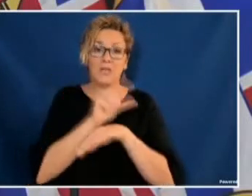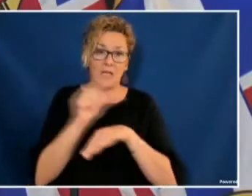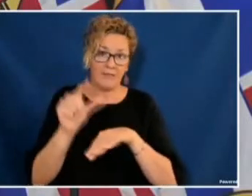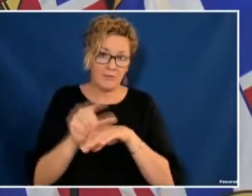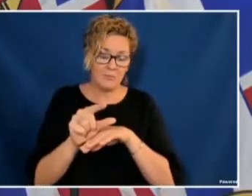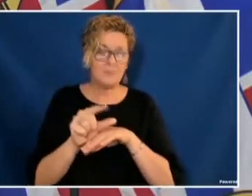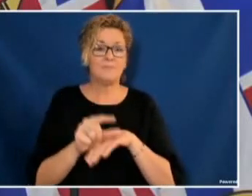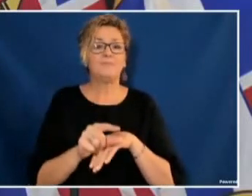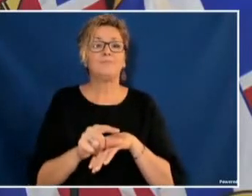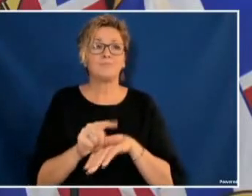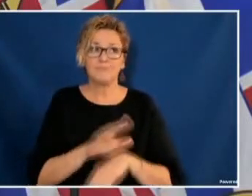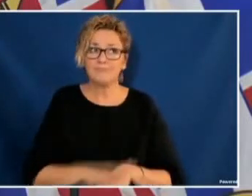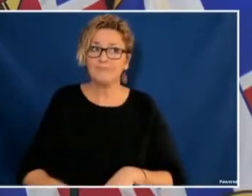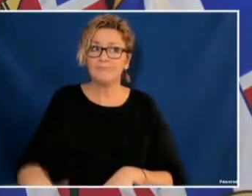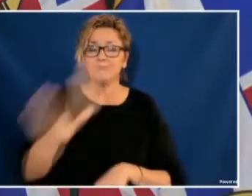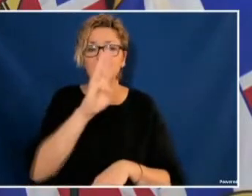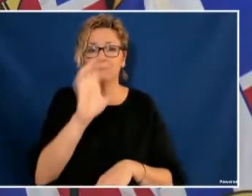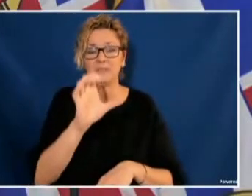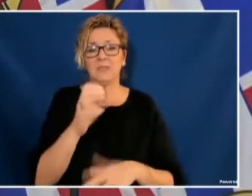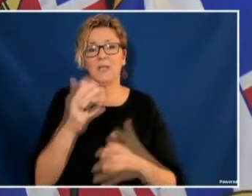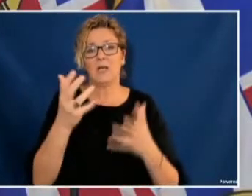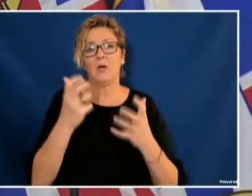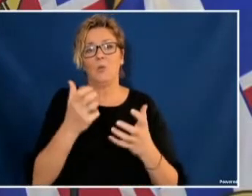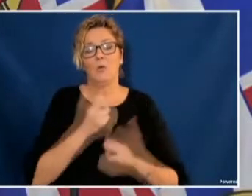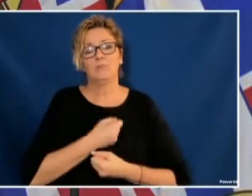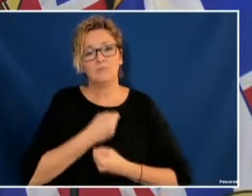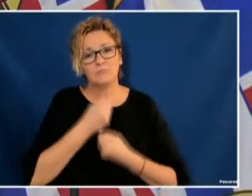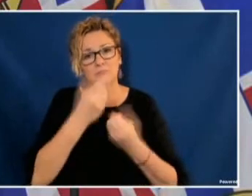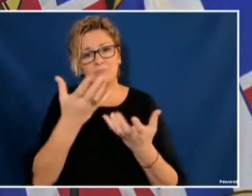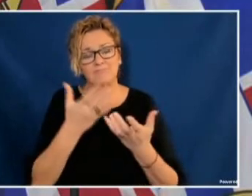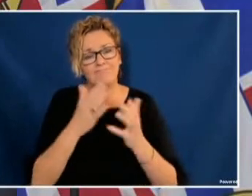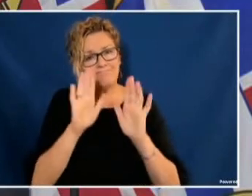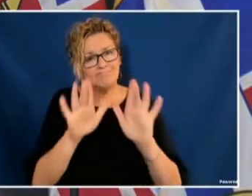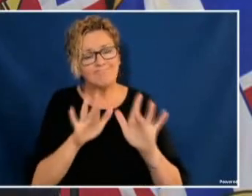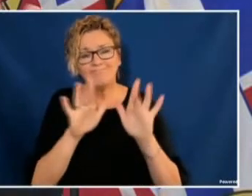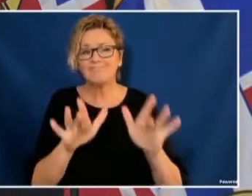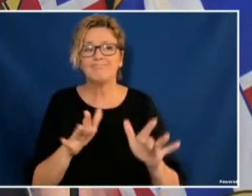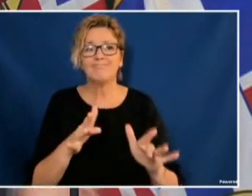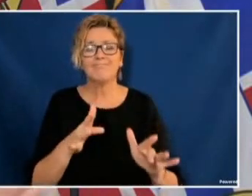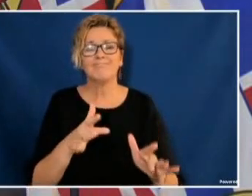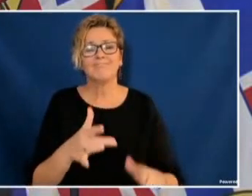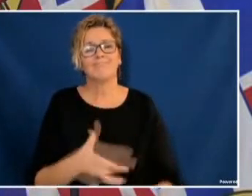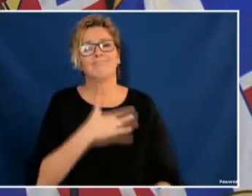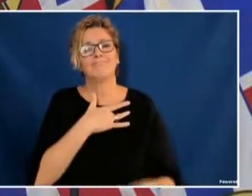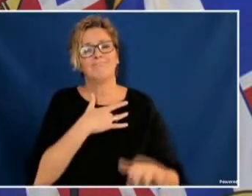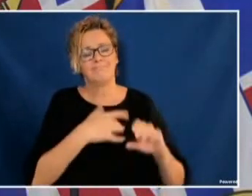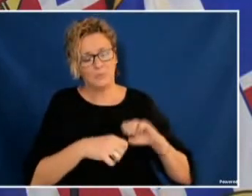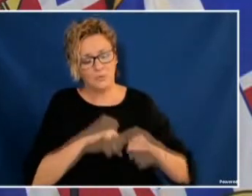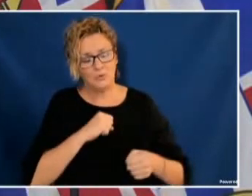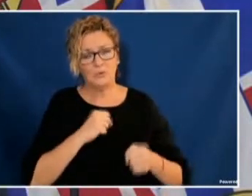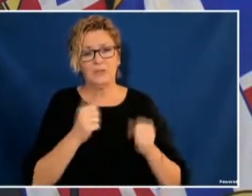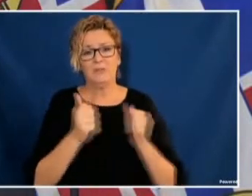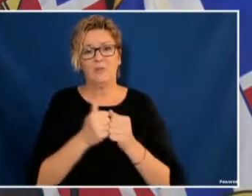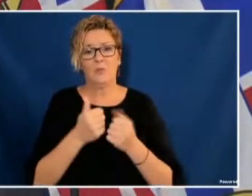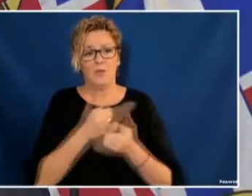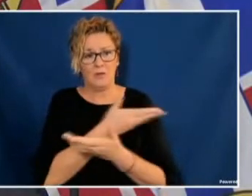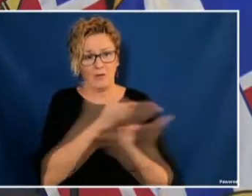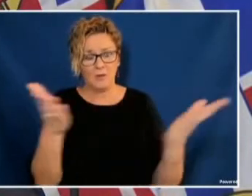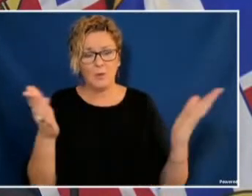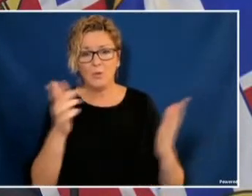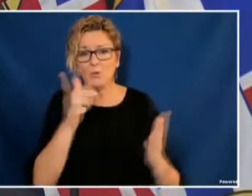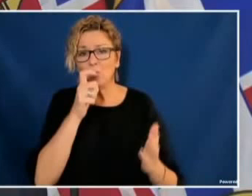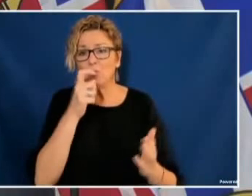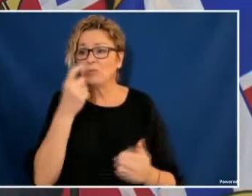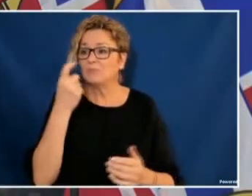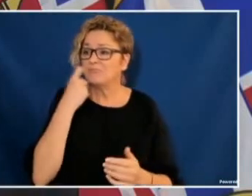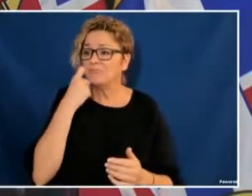of beds full. Our ICU capacity is 52.8%. of base ICU beds and surge ICU